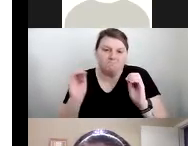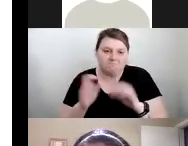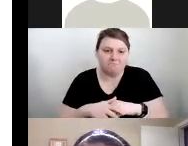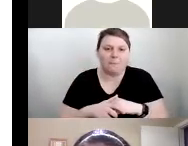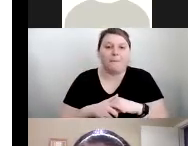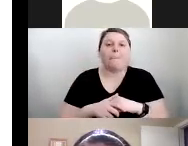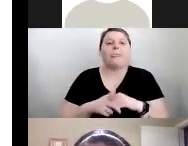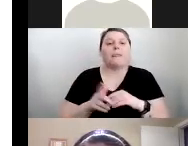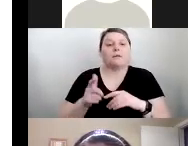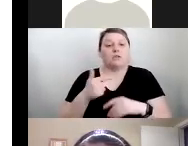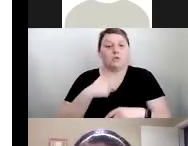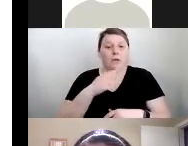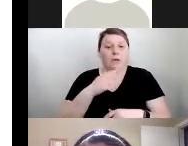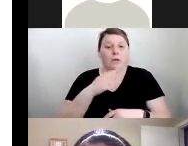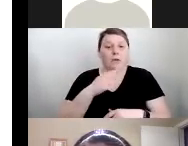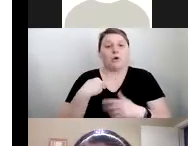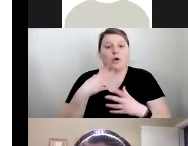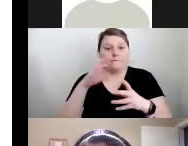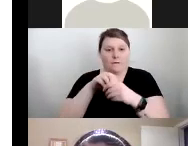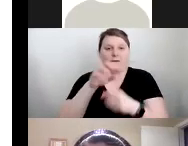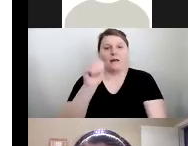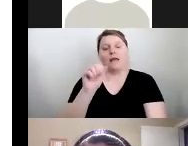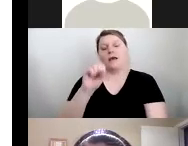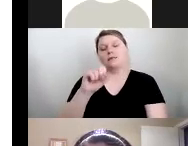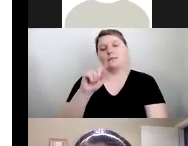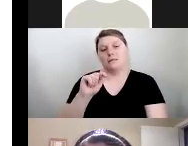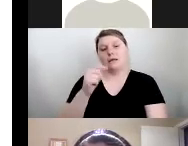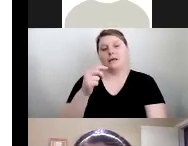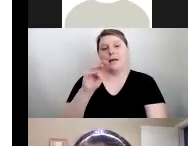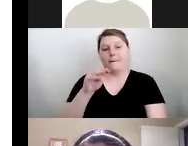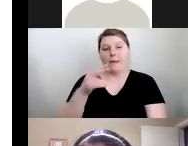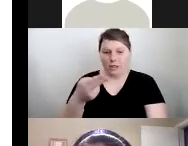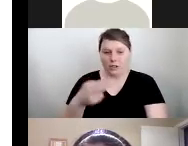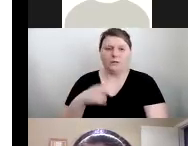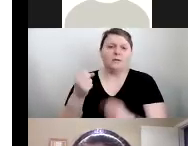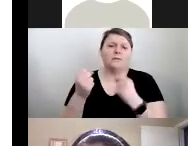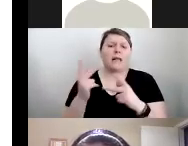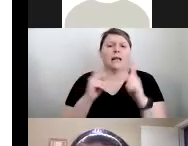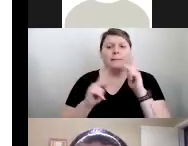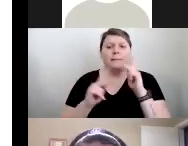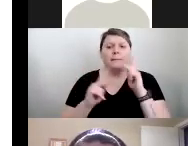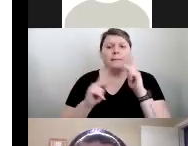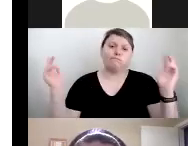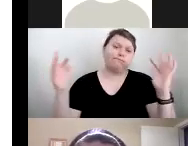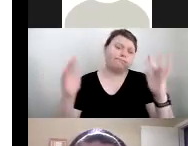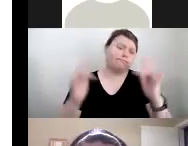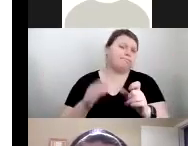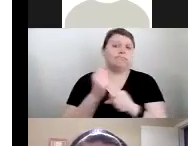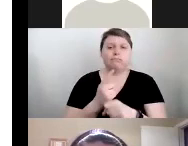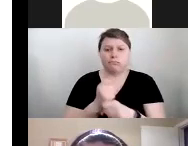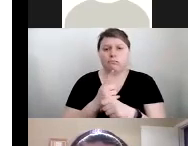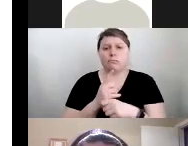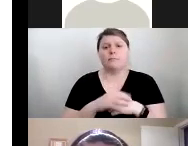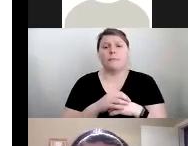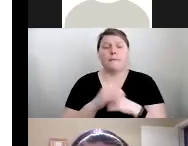And so I'm a member of ASTMH. And so, as it says here, many attendees come to this meeting every year. I've got